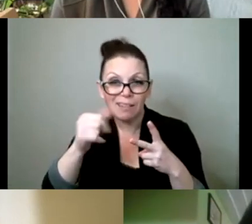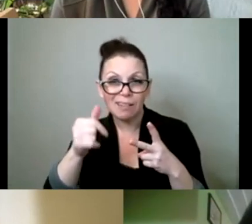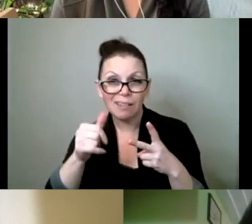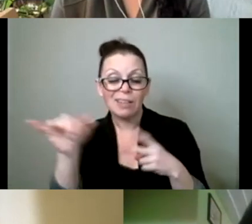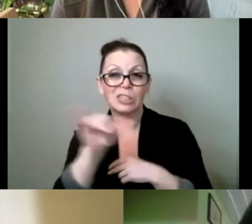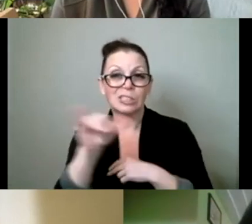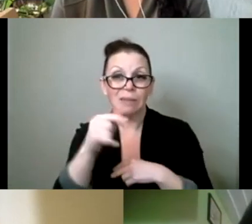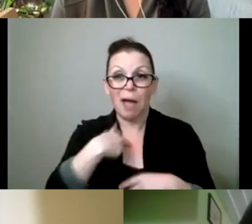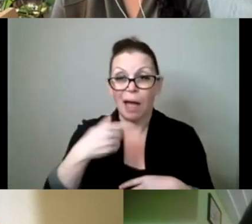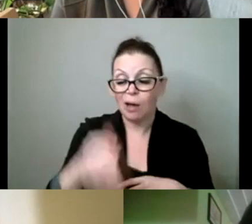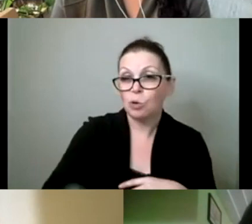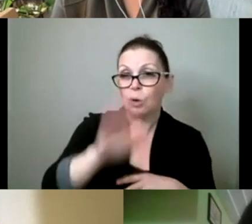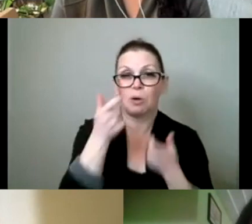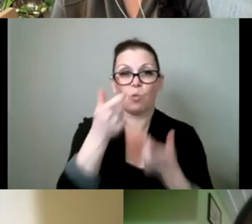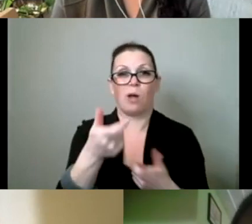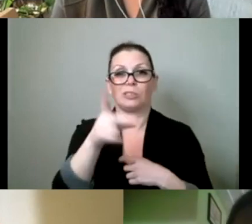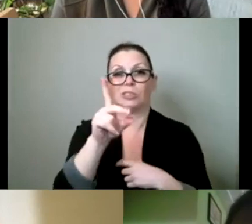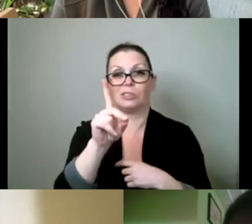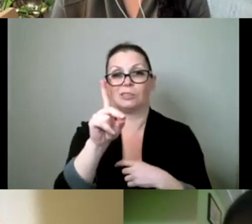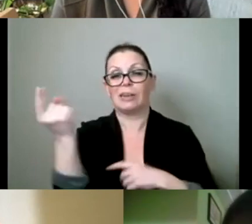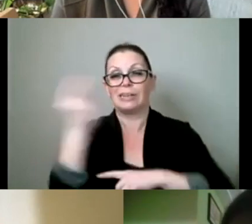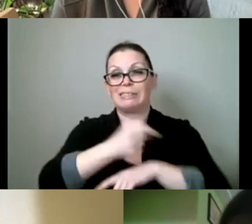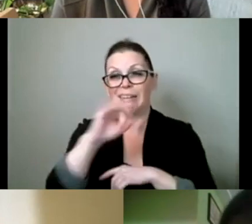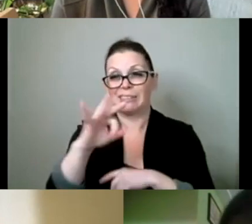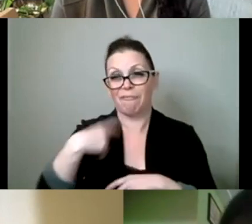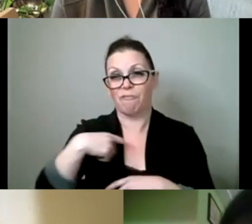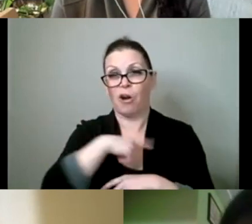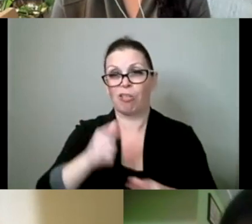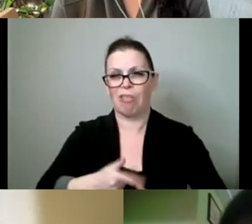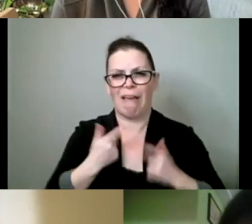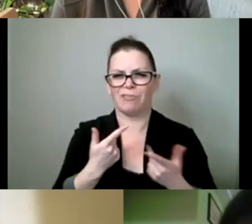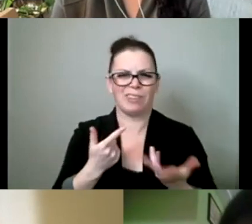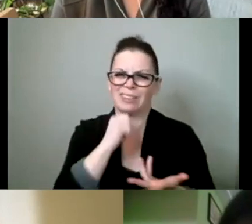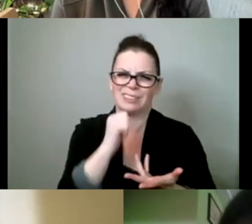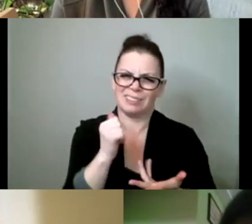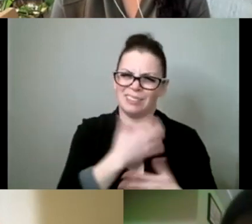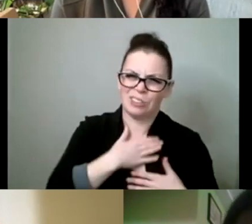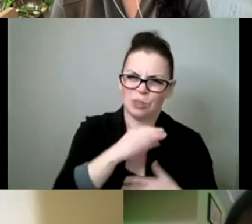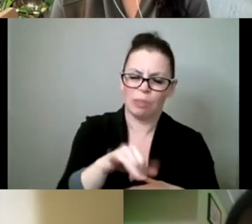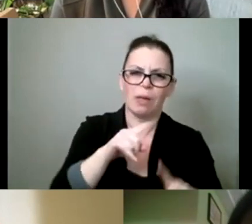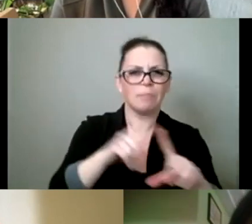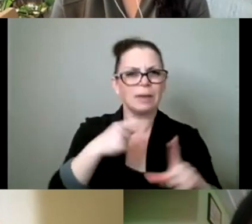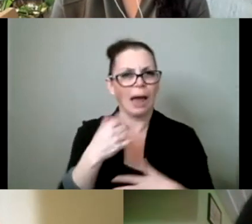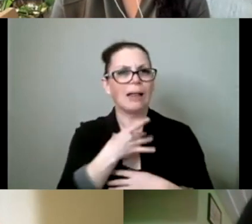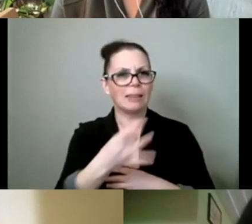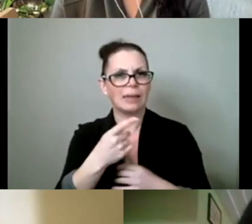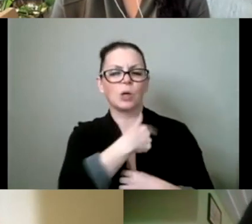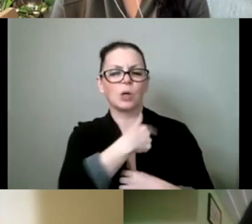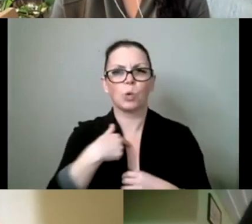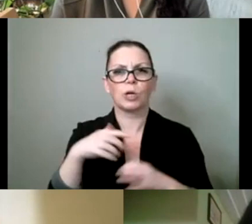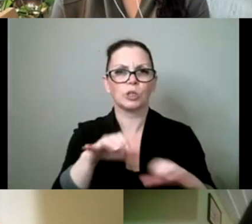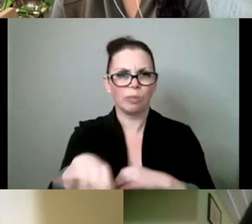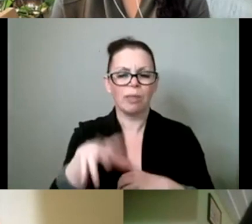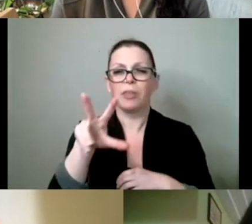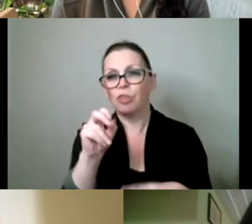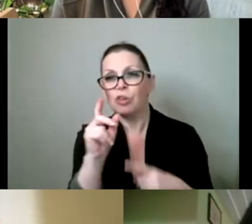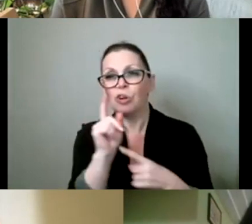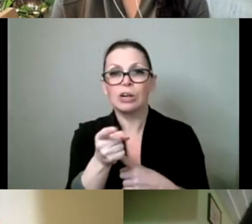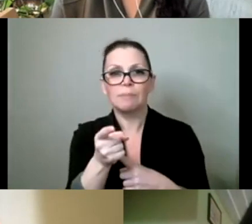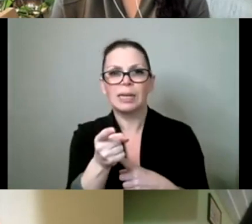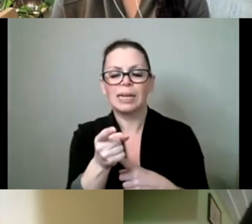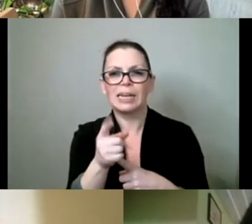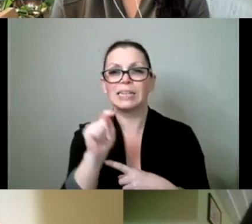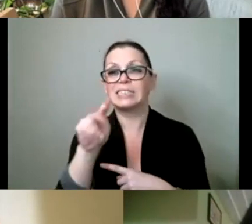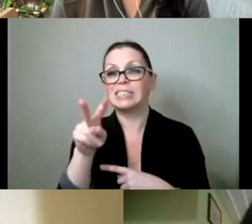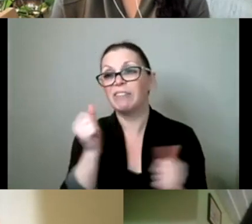about it, because I really didn't do soap operas. But I like that. I like that we're doing, you know, like just 30-minute, you know, shows,